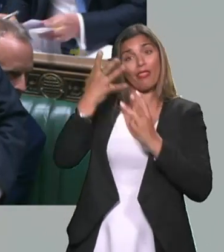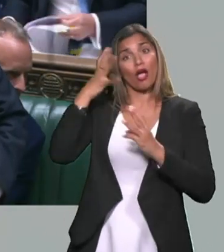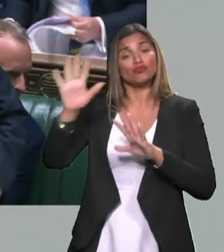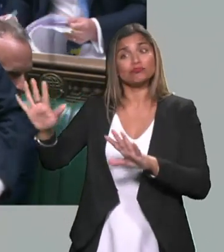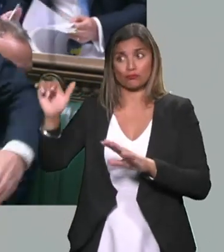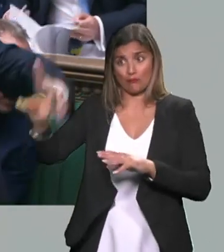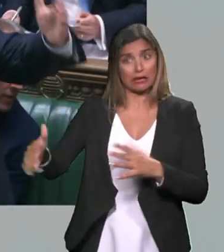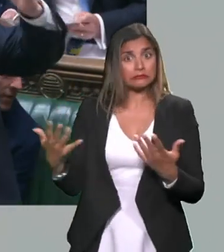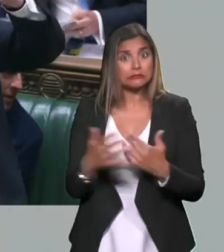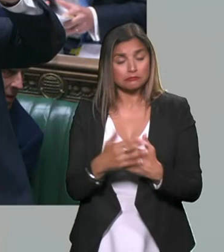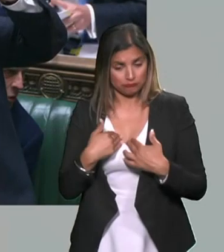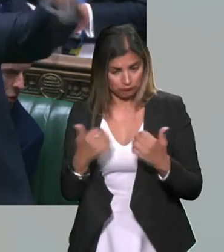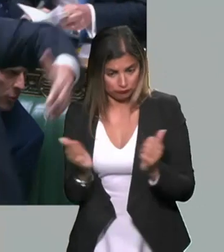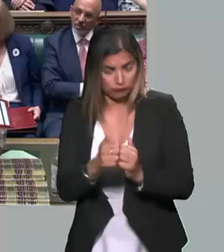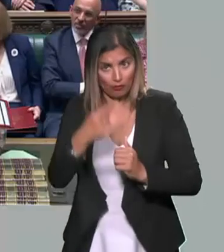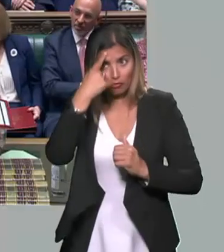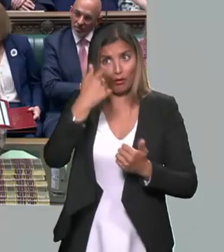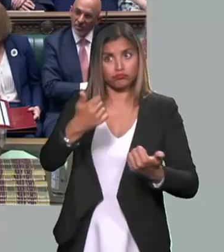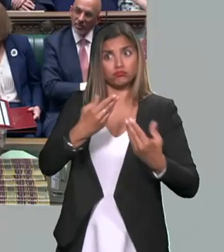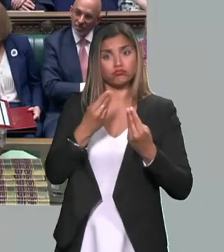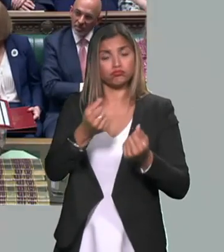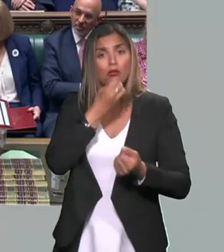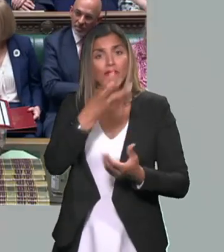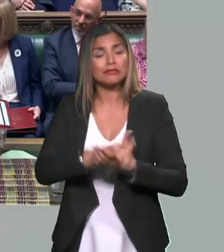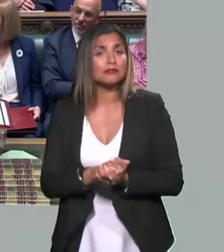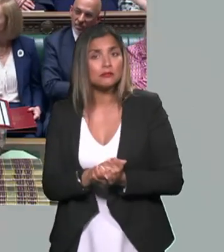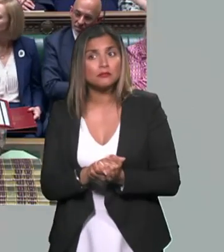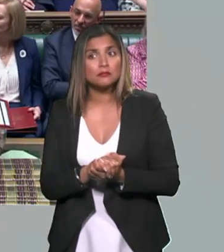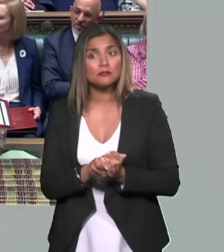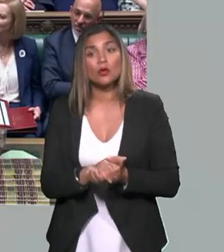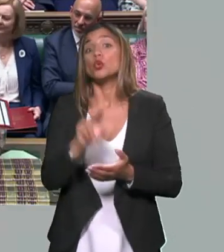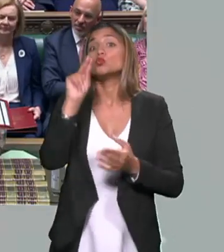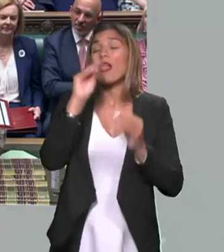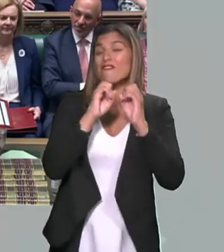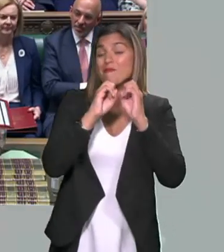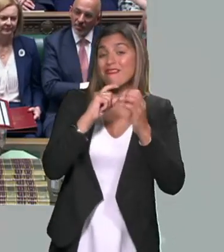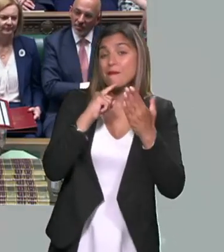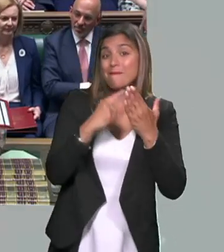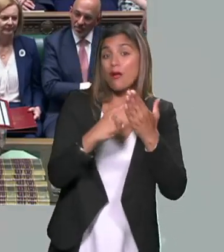to see that we've had, I think, $12 billion in tech alone come